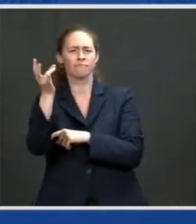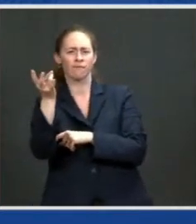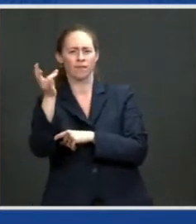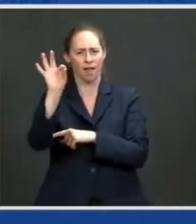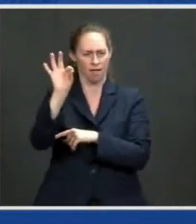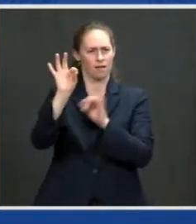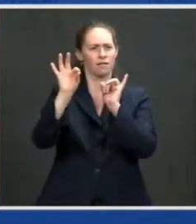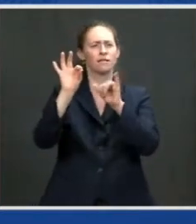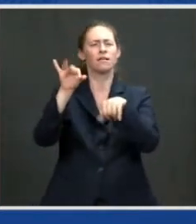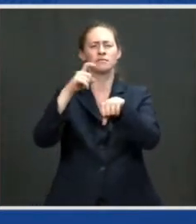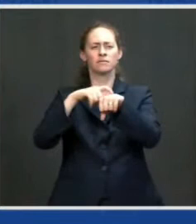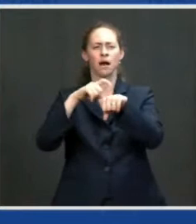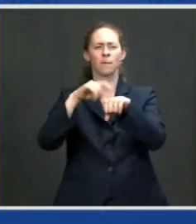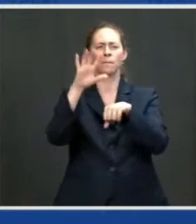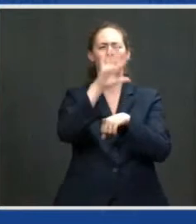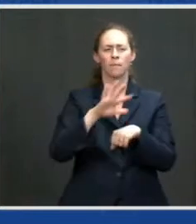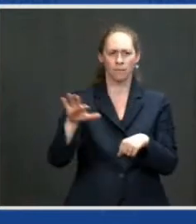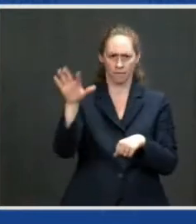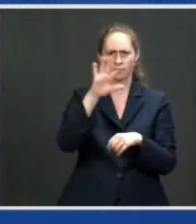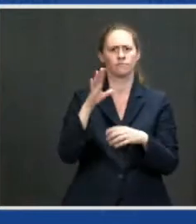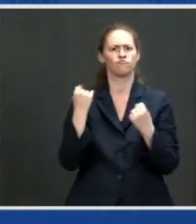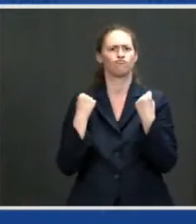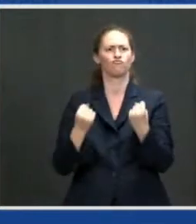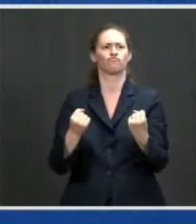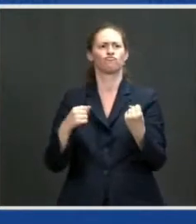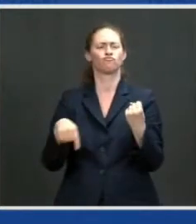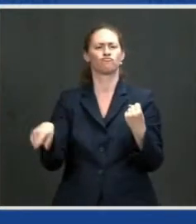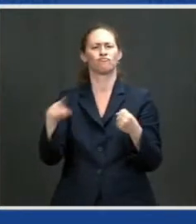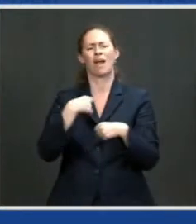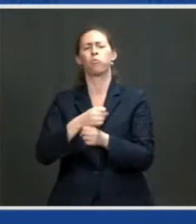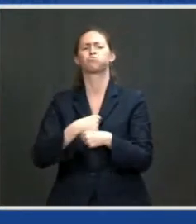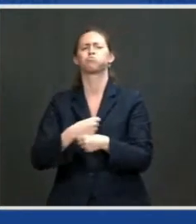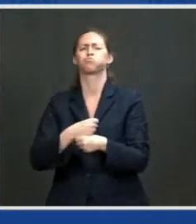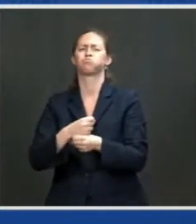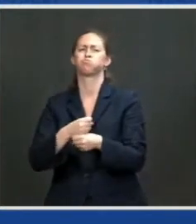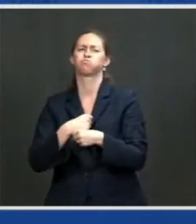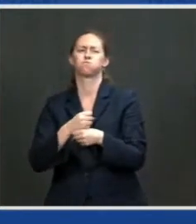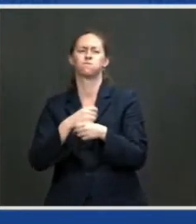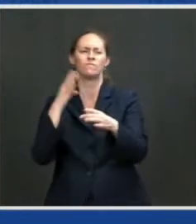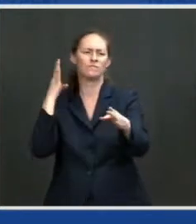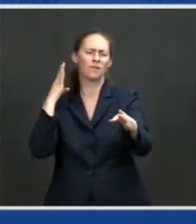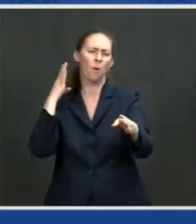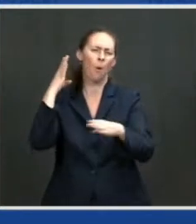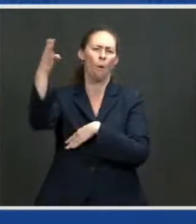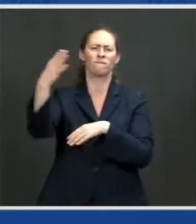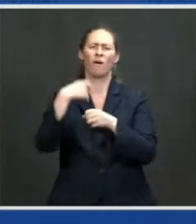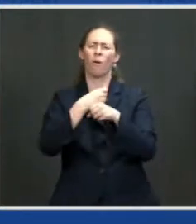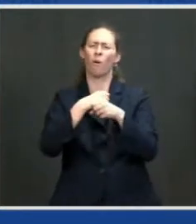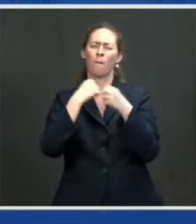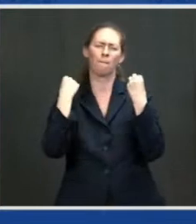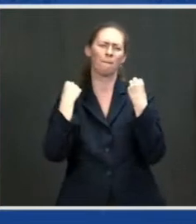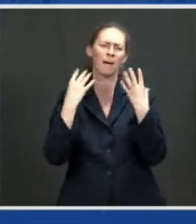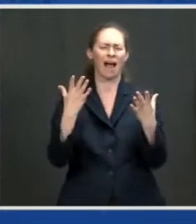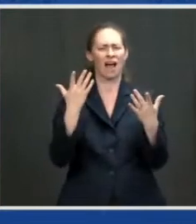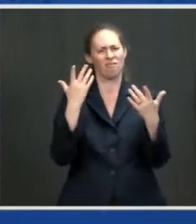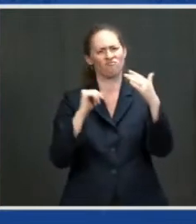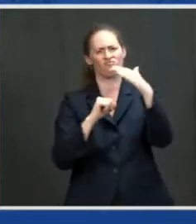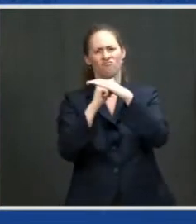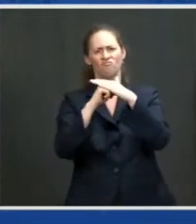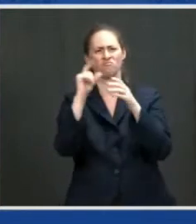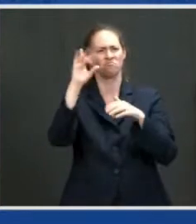America grew by 100%. We made more things. Productivity grew. You know what the workers' pay